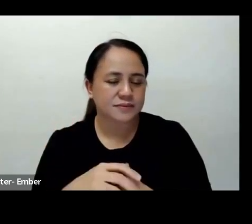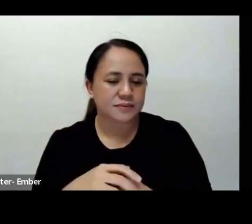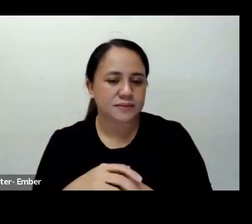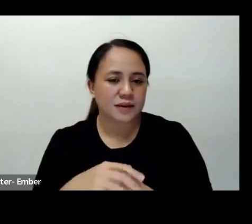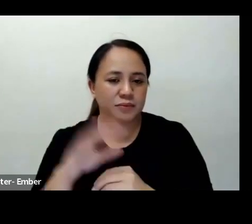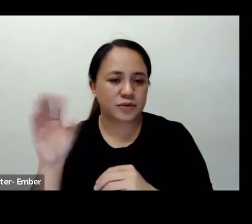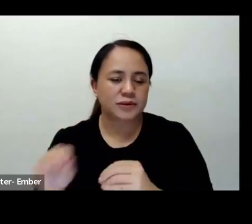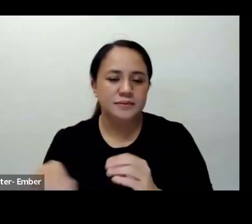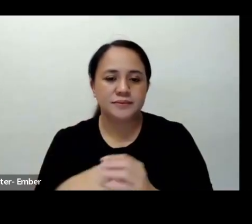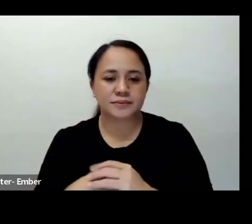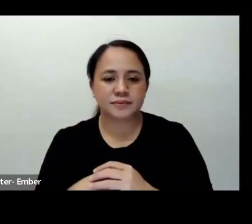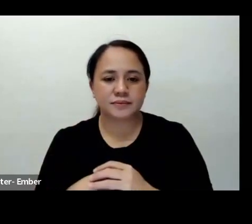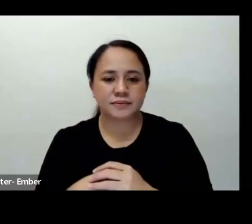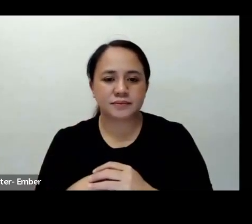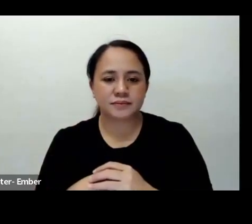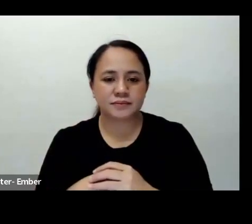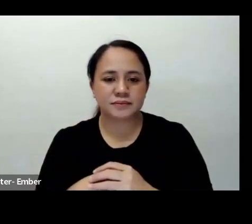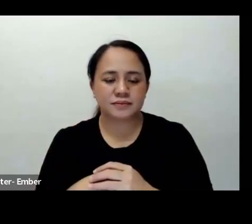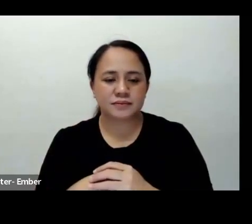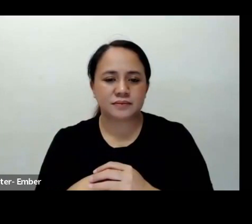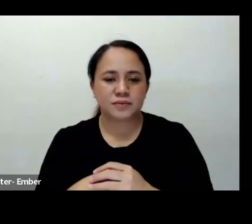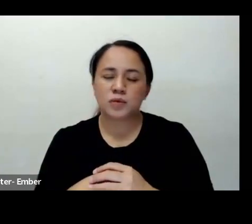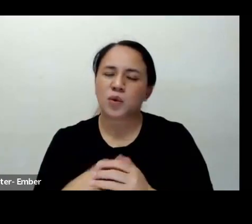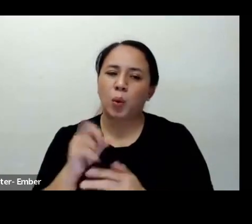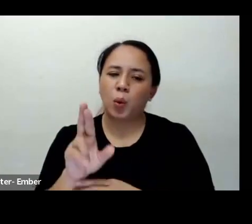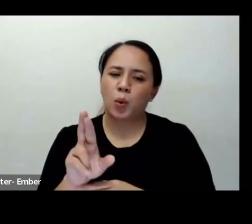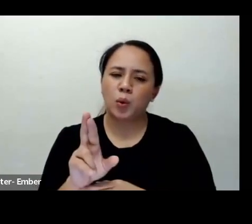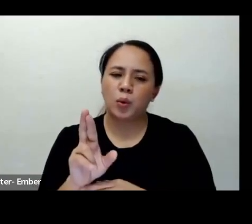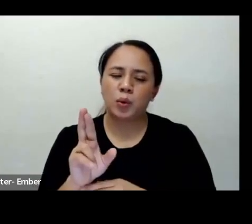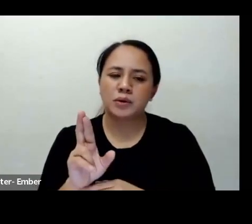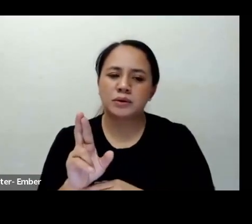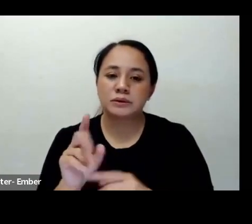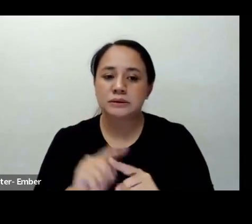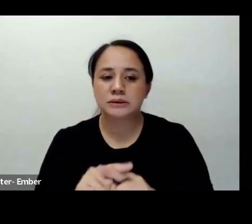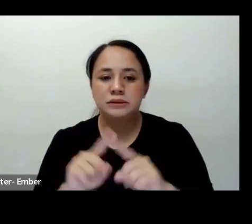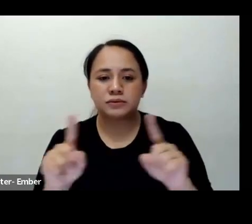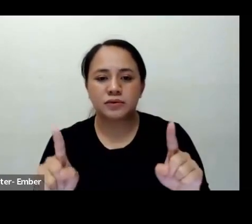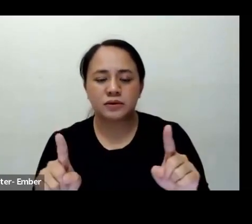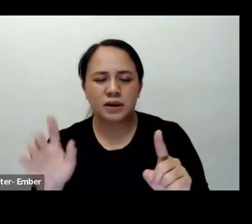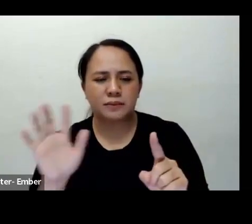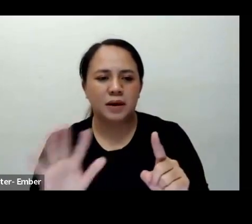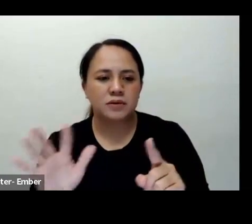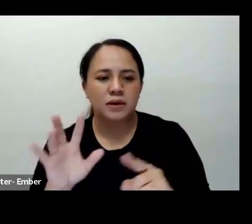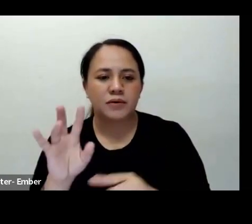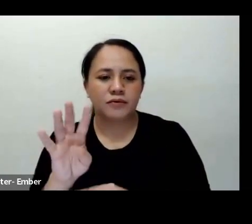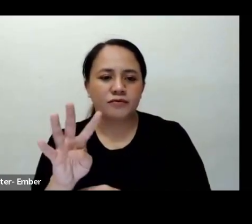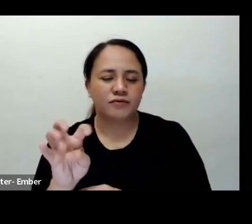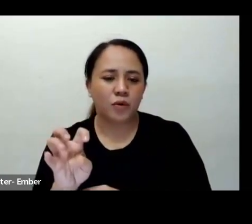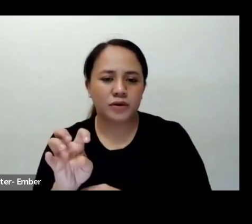3.7%. No, or the difference of about